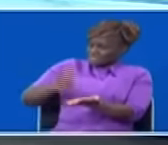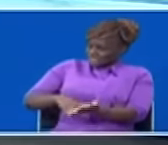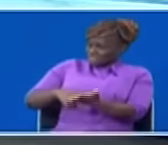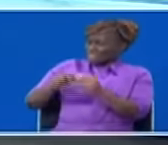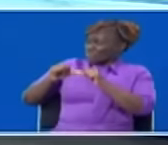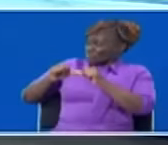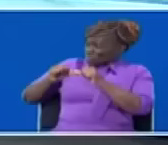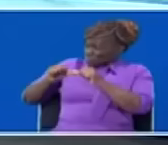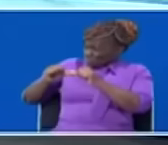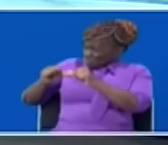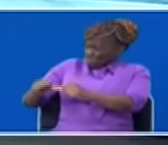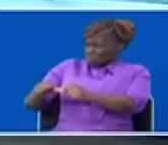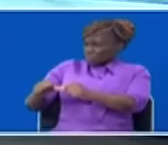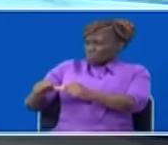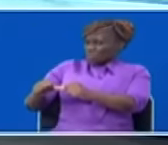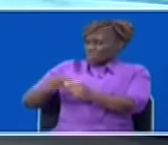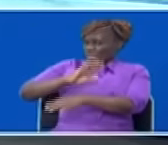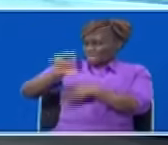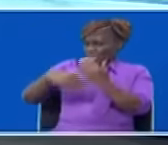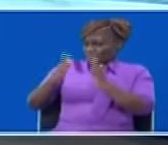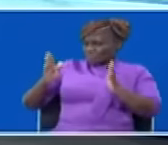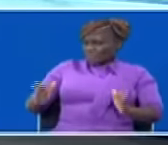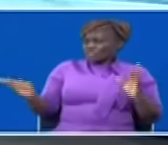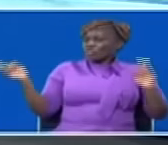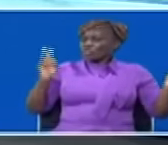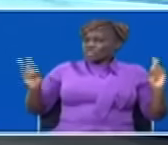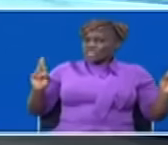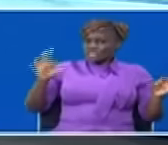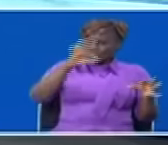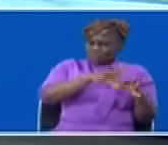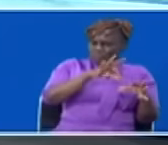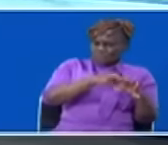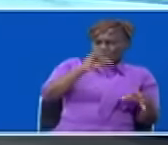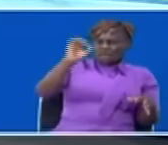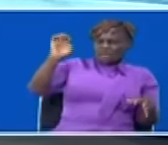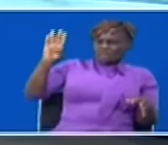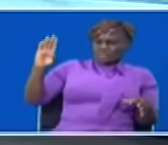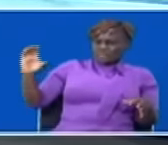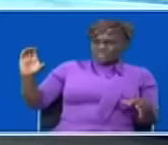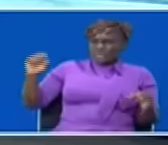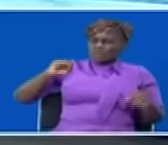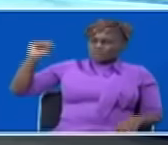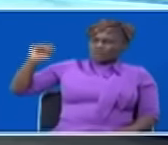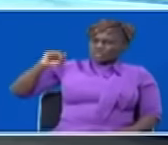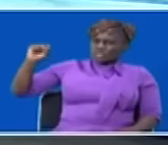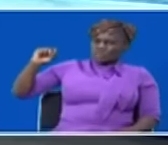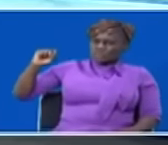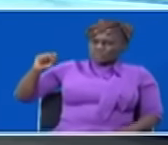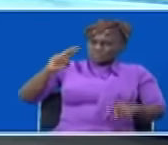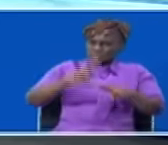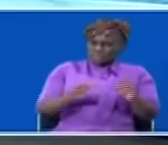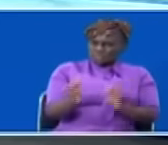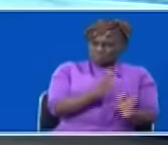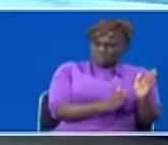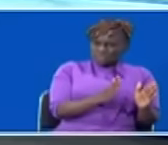is continuous. When everybody is getting ready for the election, when there are talks about the IEBC, when the politicians are sitting down making their plans,